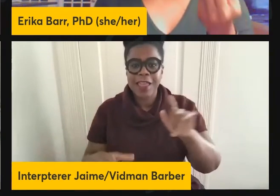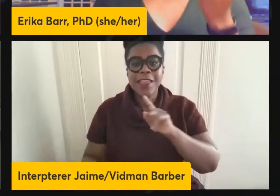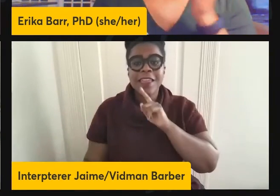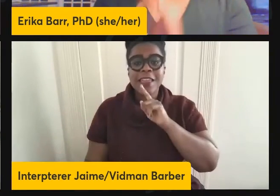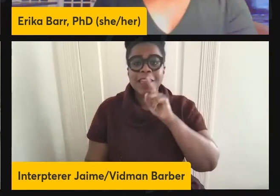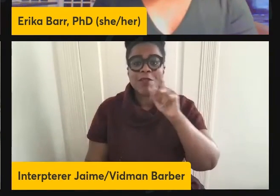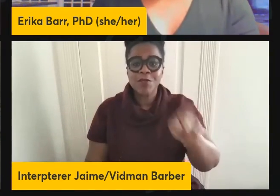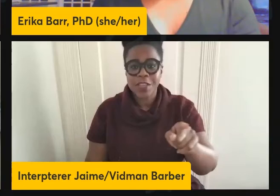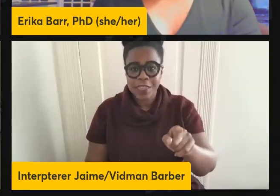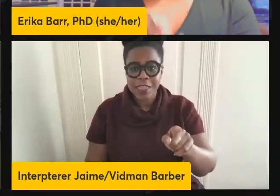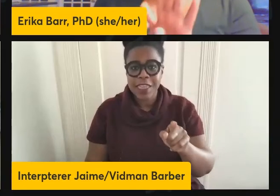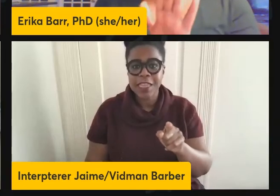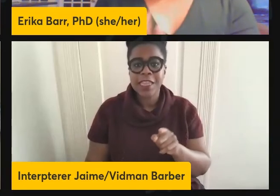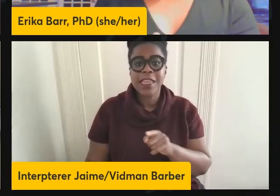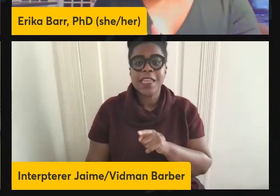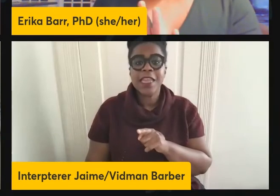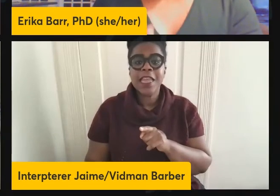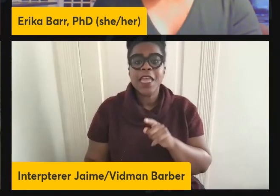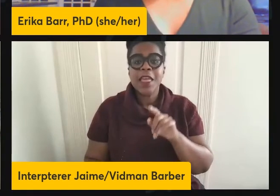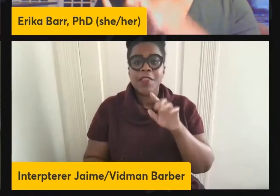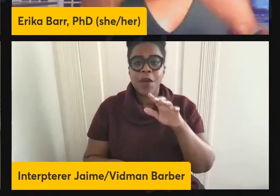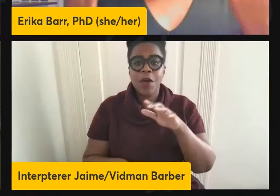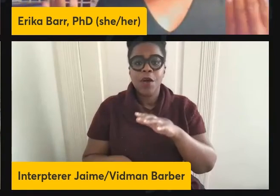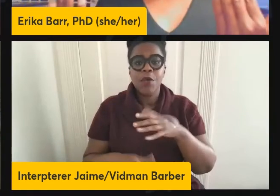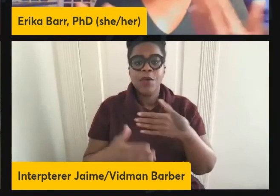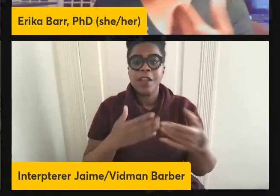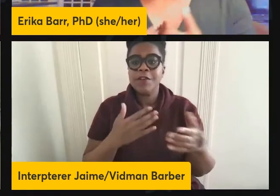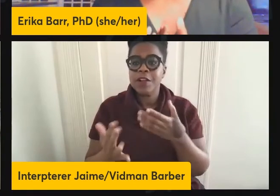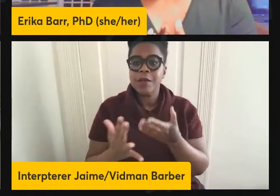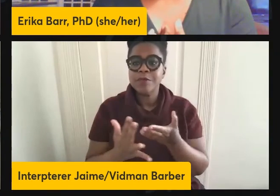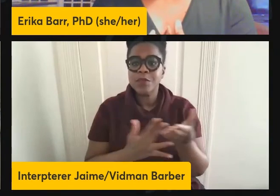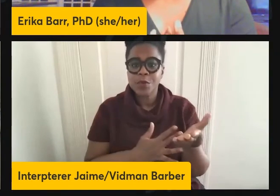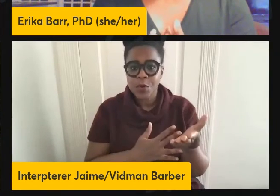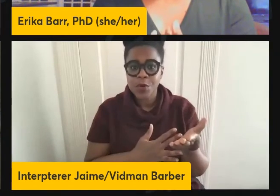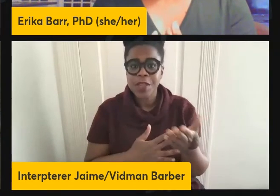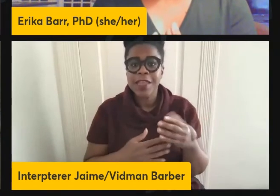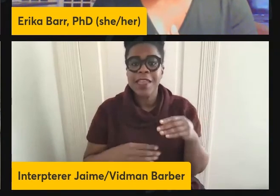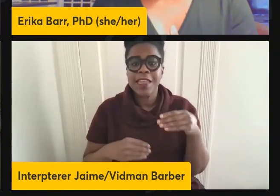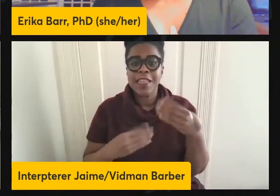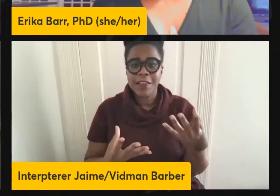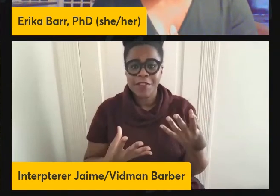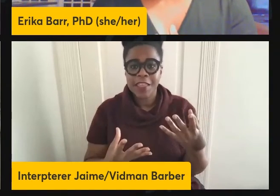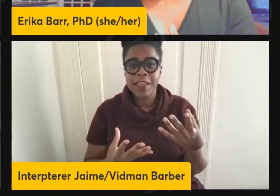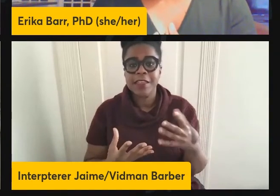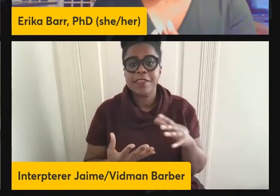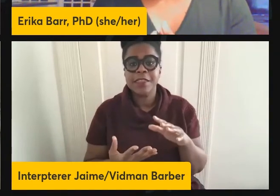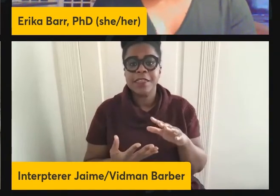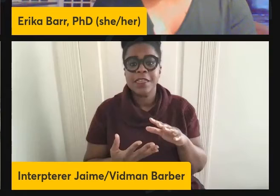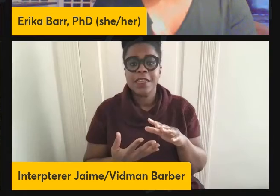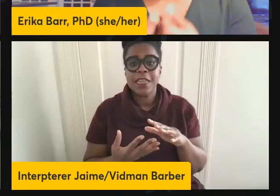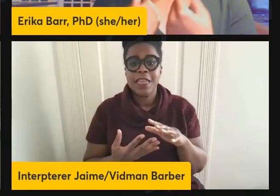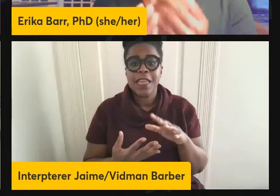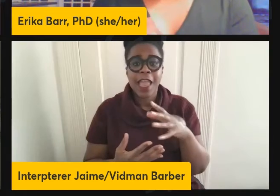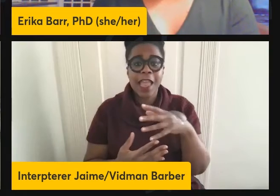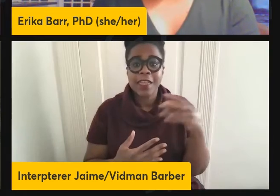does benefit them whenever it comes to, for an example, if they are interested in coming to the NIH and they are